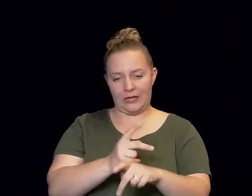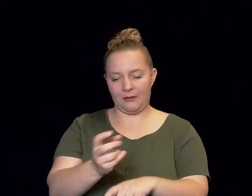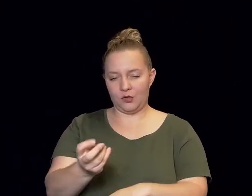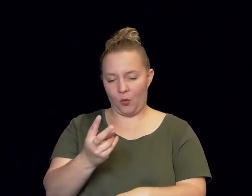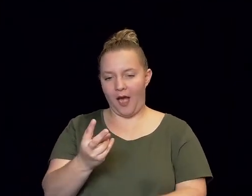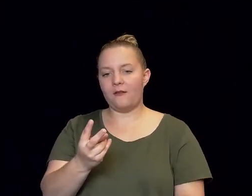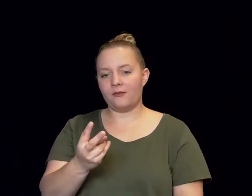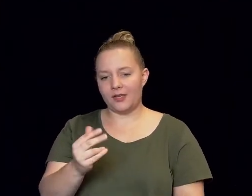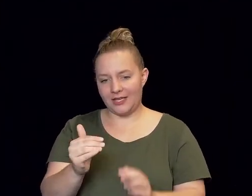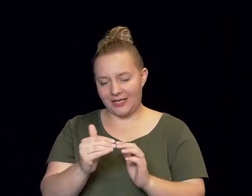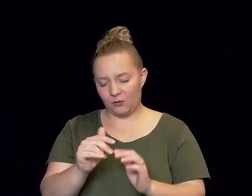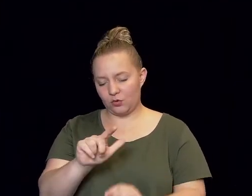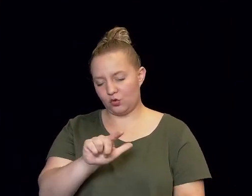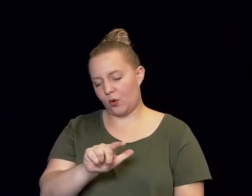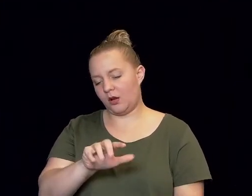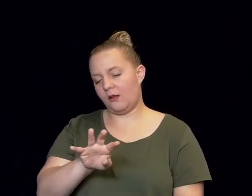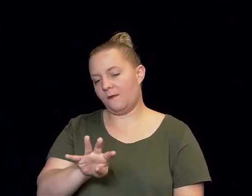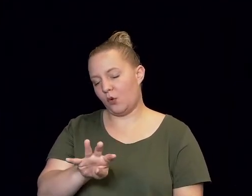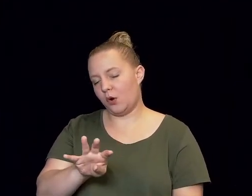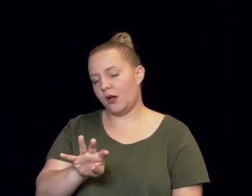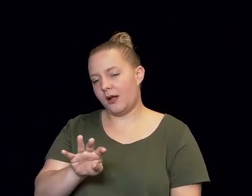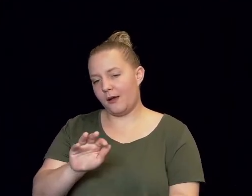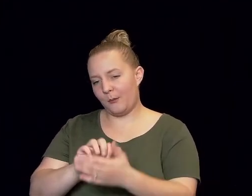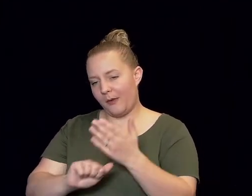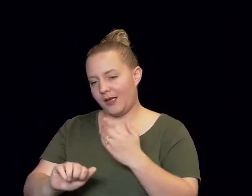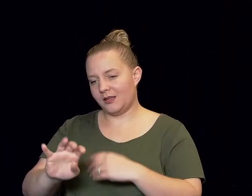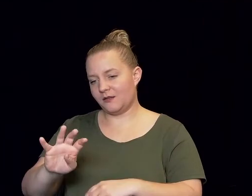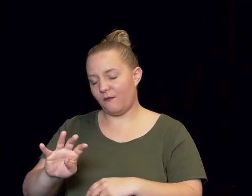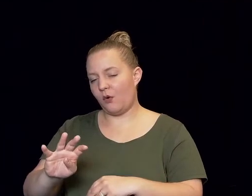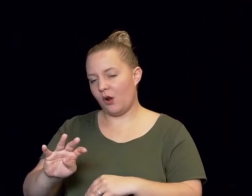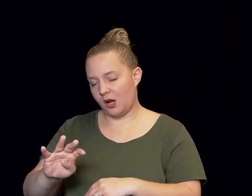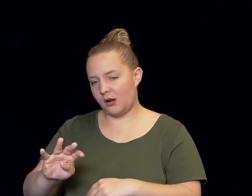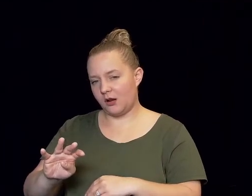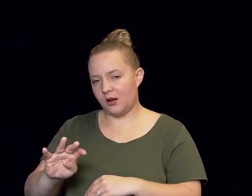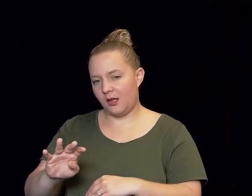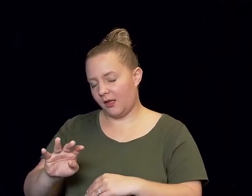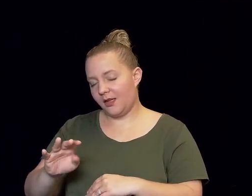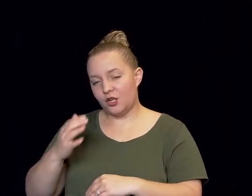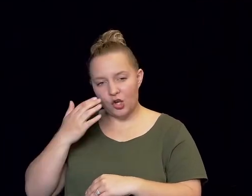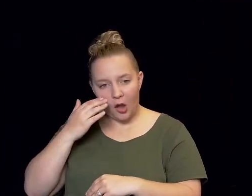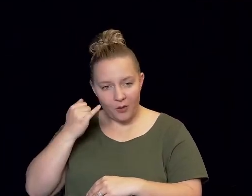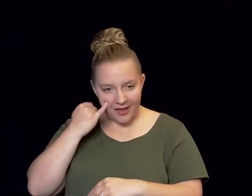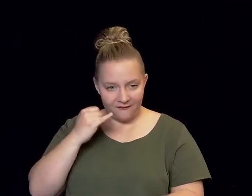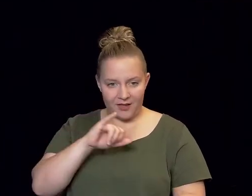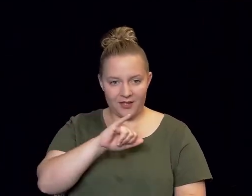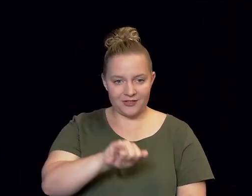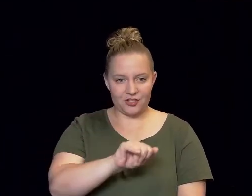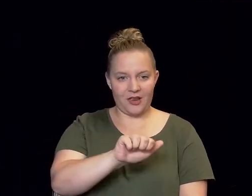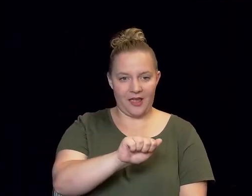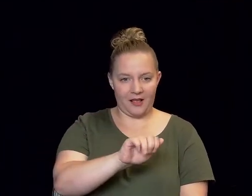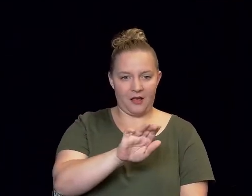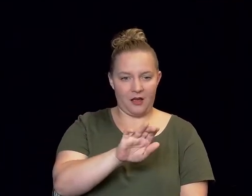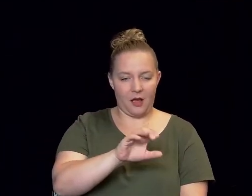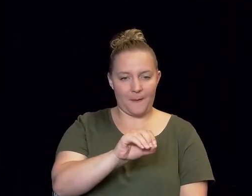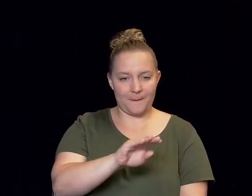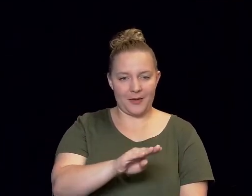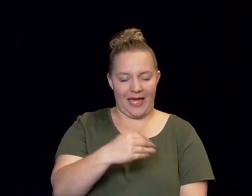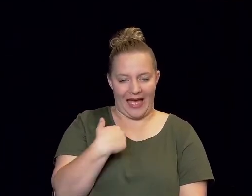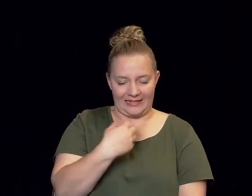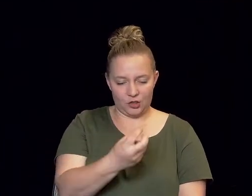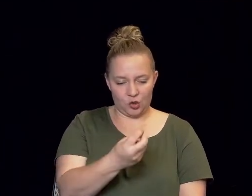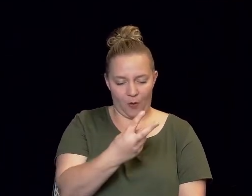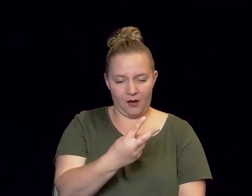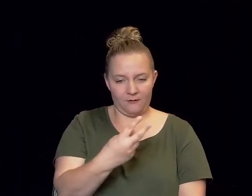12 is 24, and then I subtract the 4. So I know if Jacob has 12 shirts,